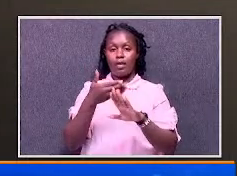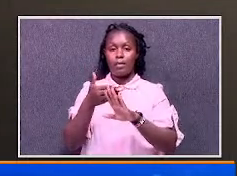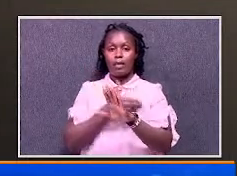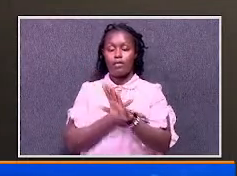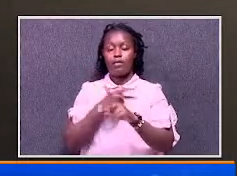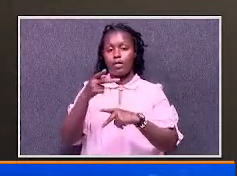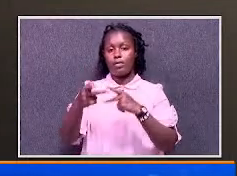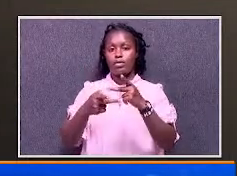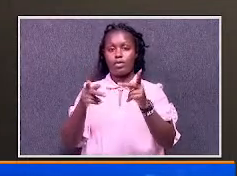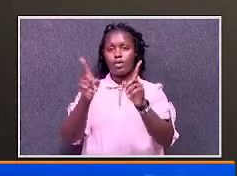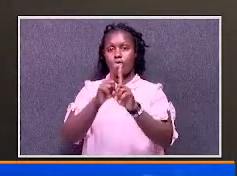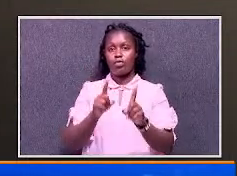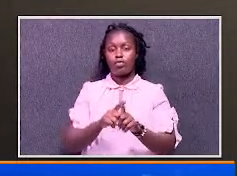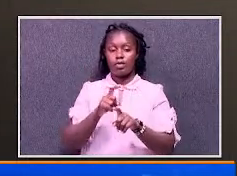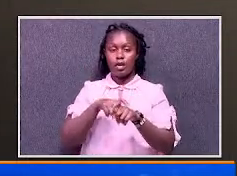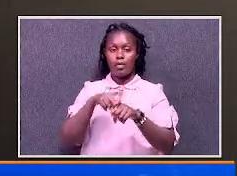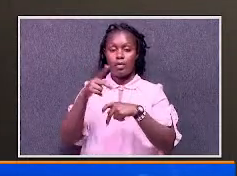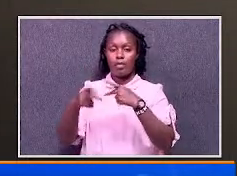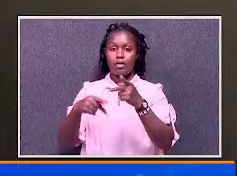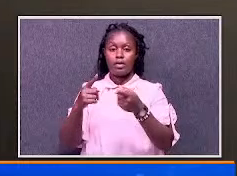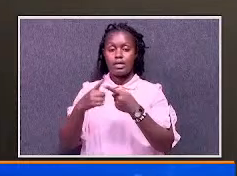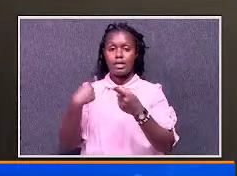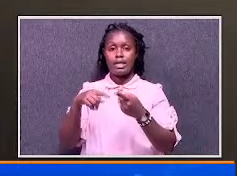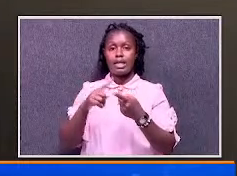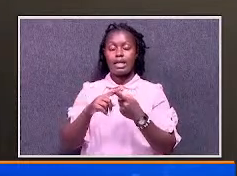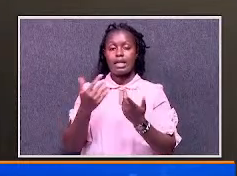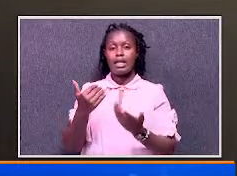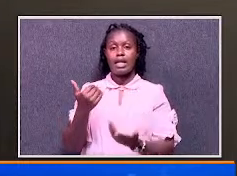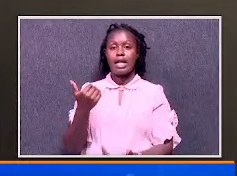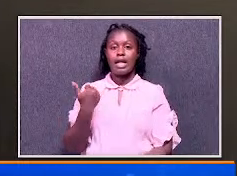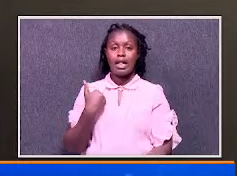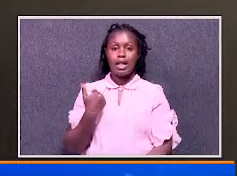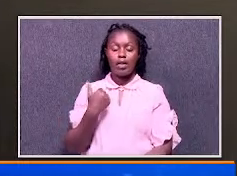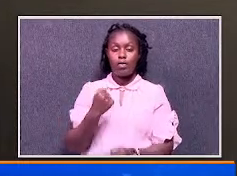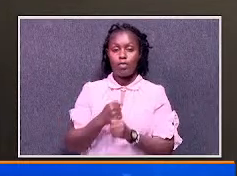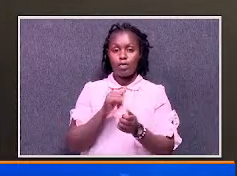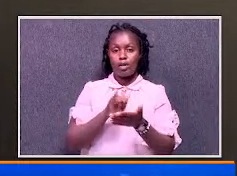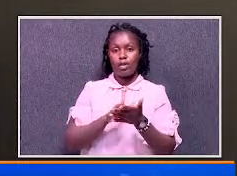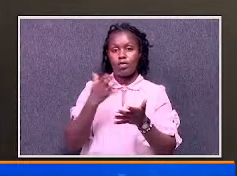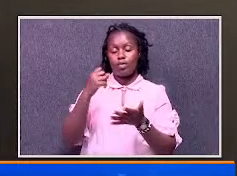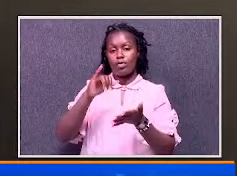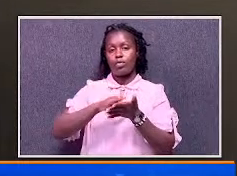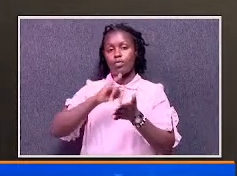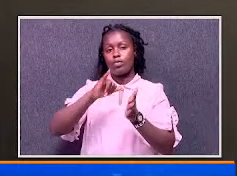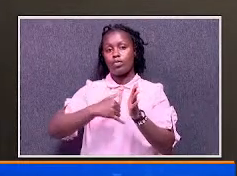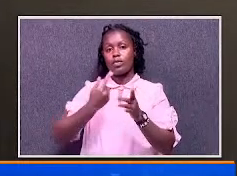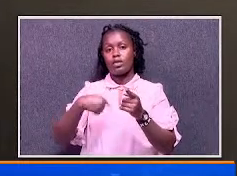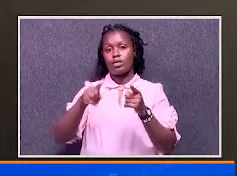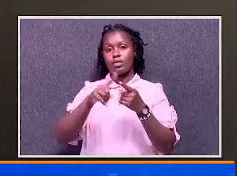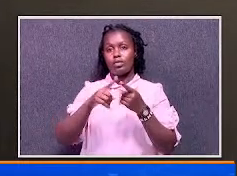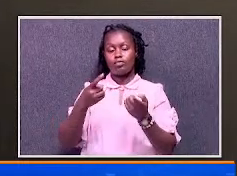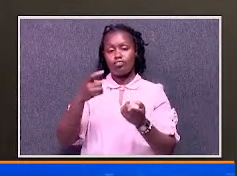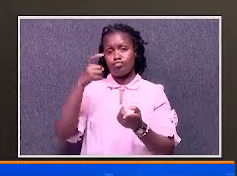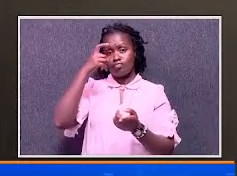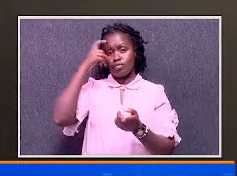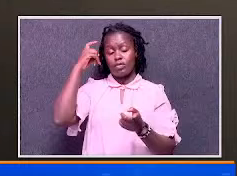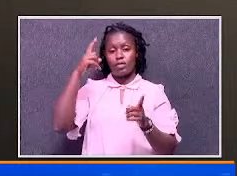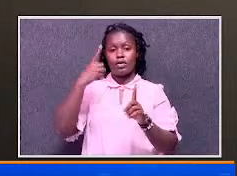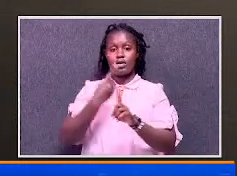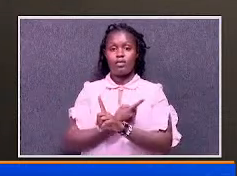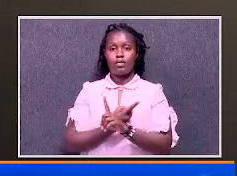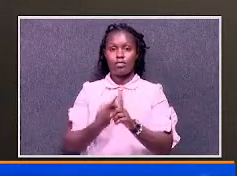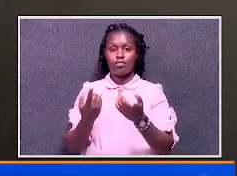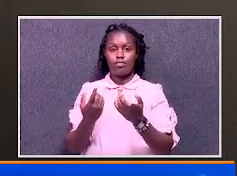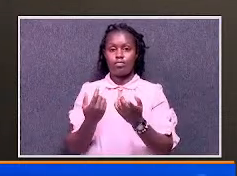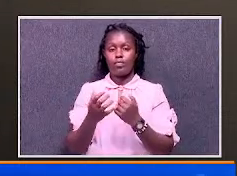procedure. And during the procedure in theater, we just do it under local anesthesia. So you just infiltrate the lignocaine around the vas deferens to numb